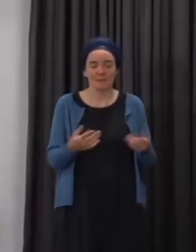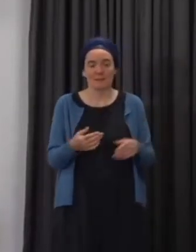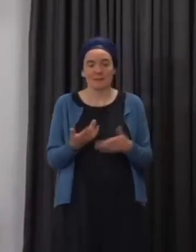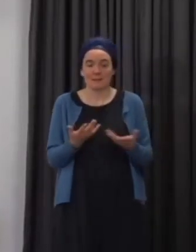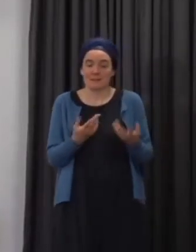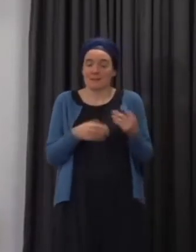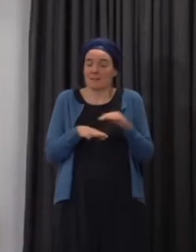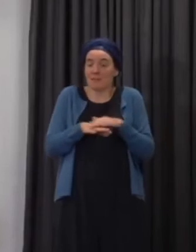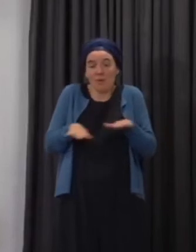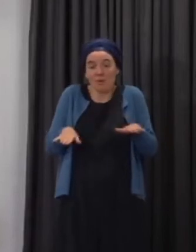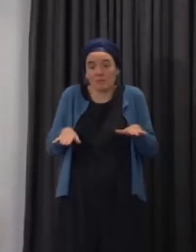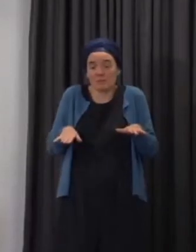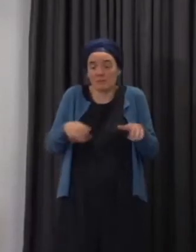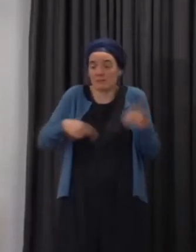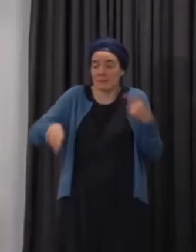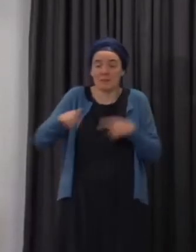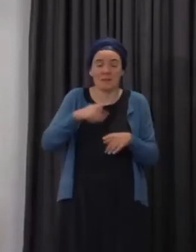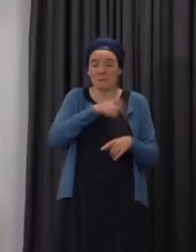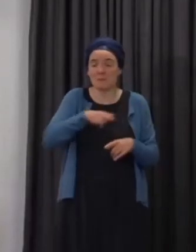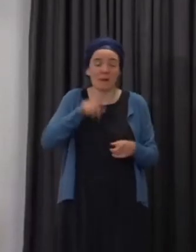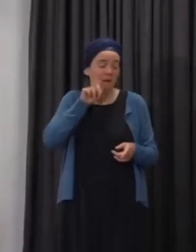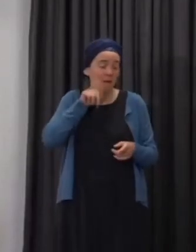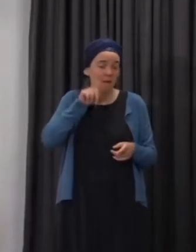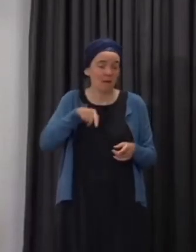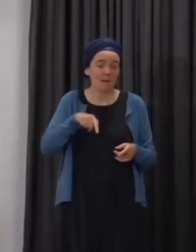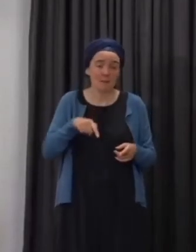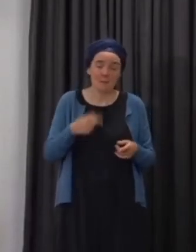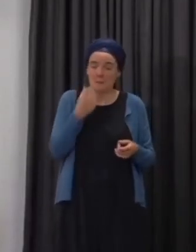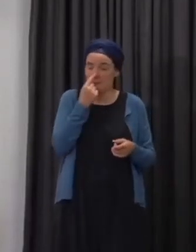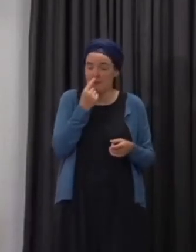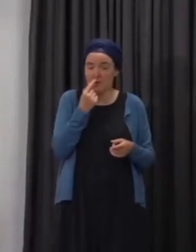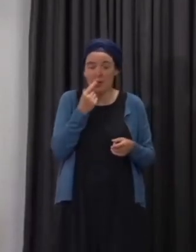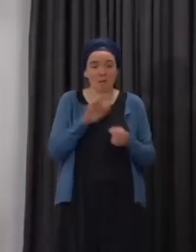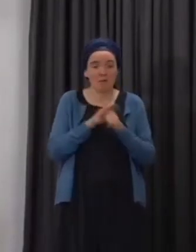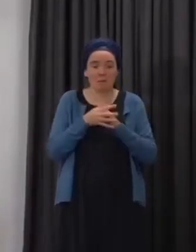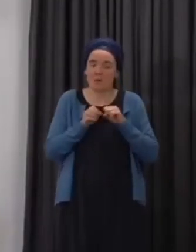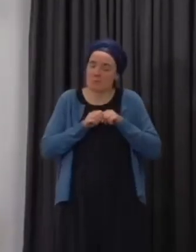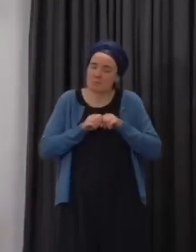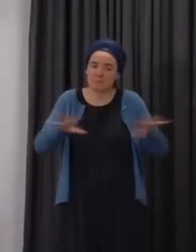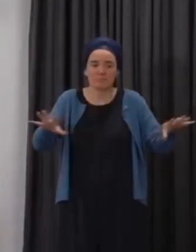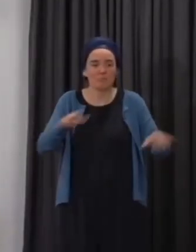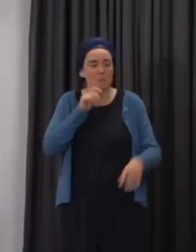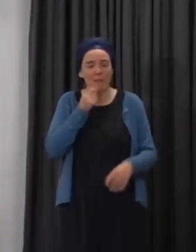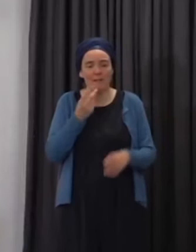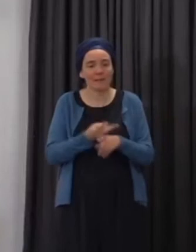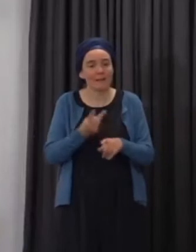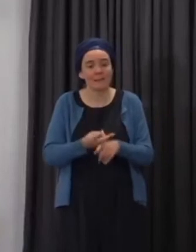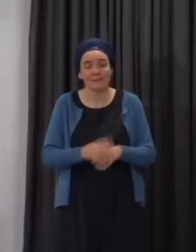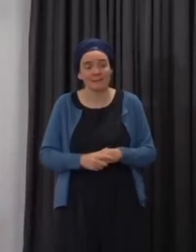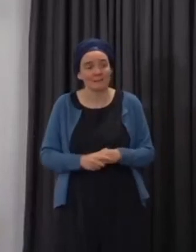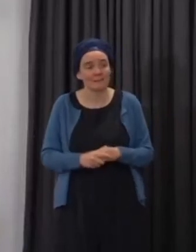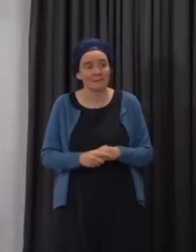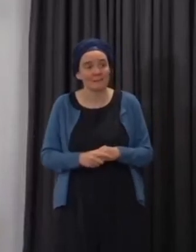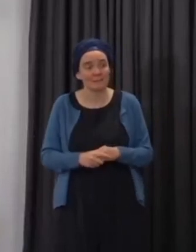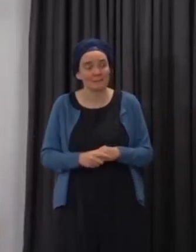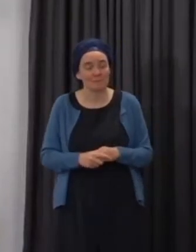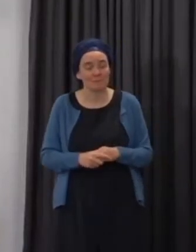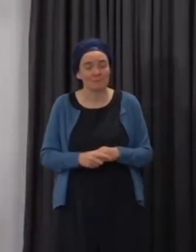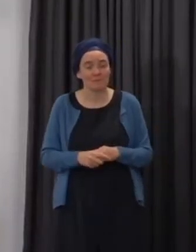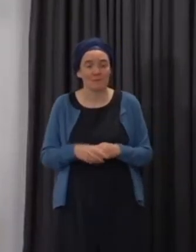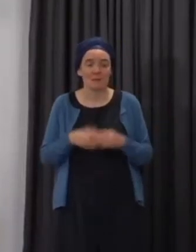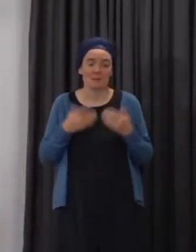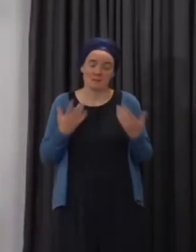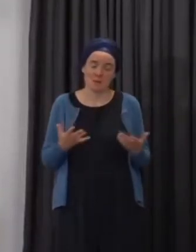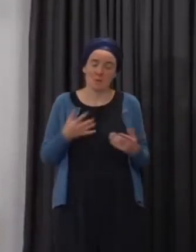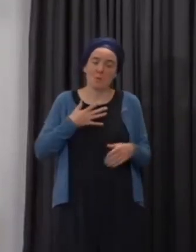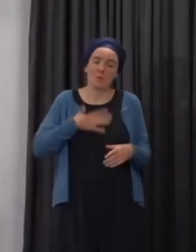know, and as I said earlier, lockdown isn't harm-free. There are still real challenges in it. So I look forward to the public continue to behave in the